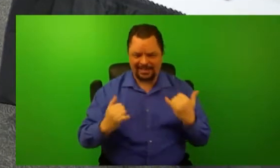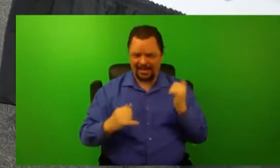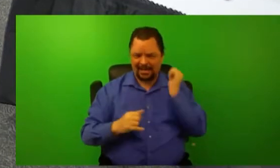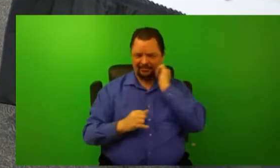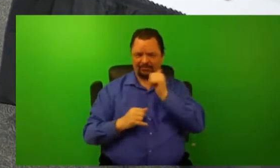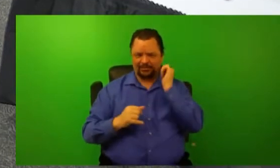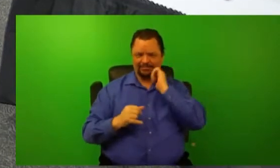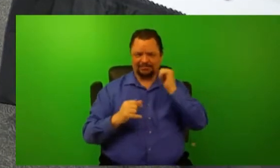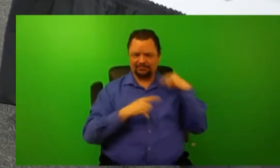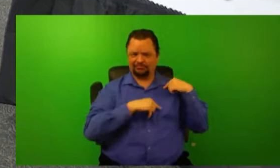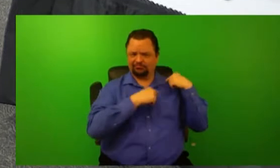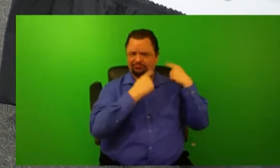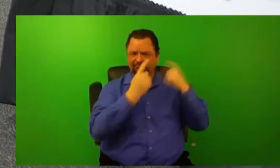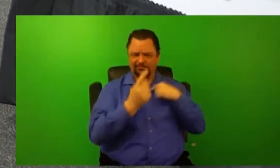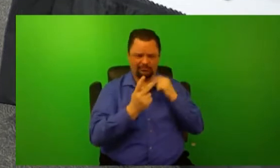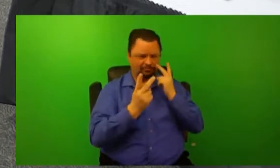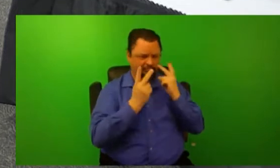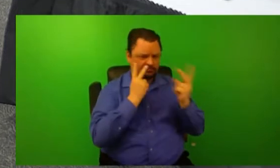keep it glued together.